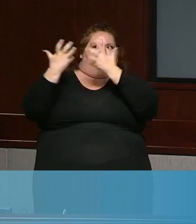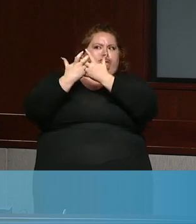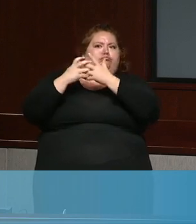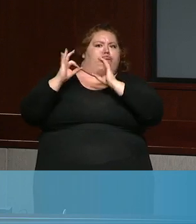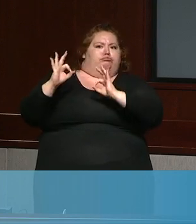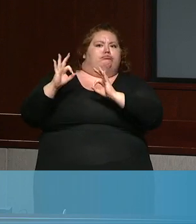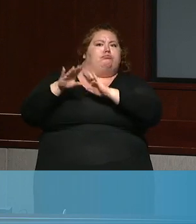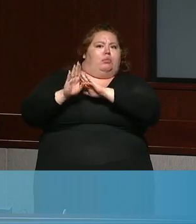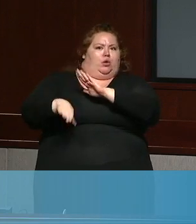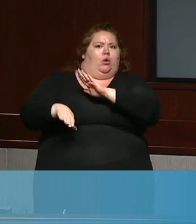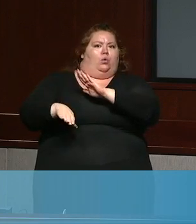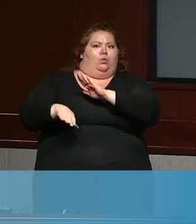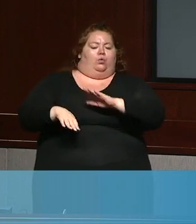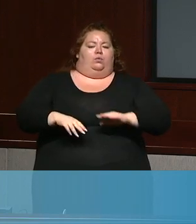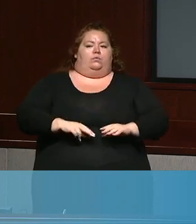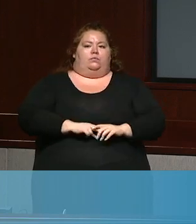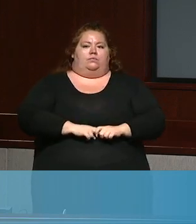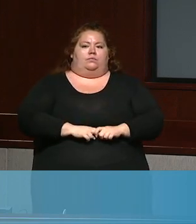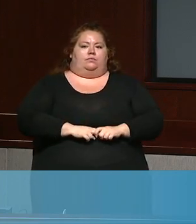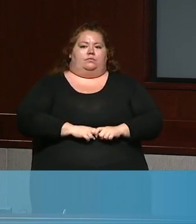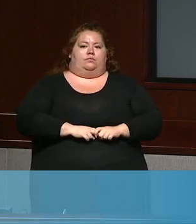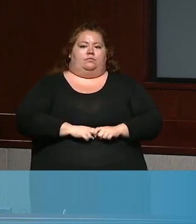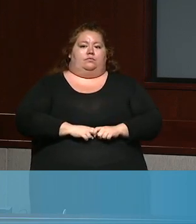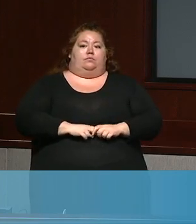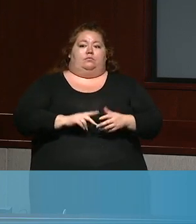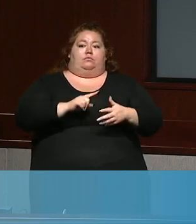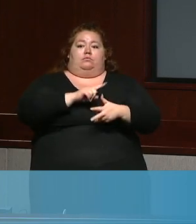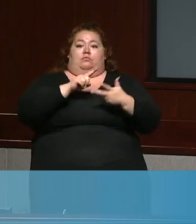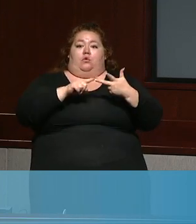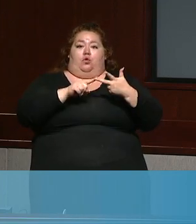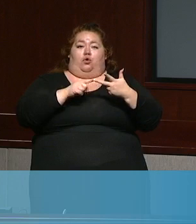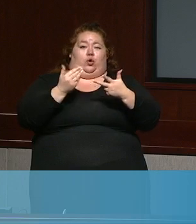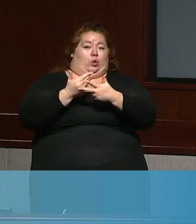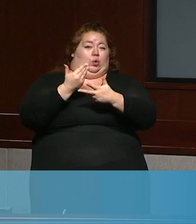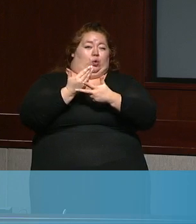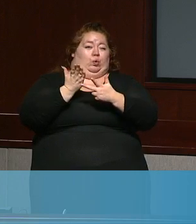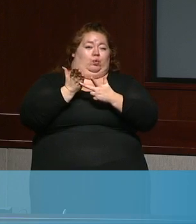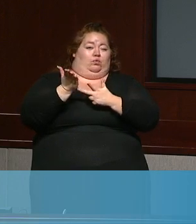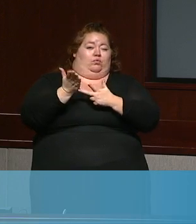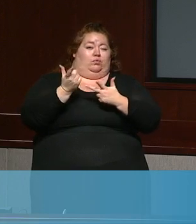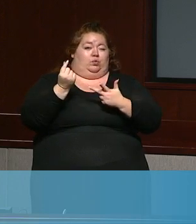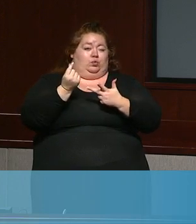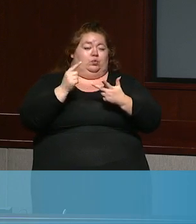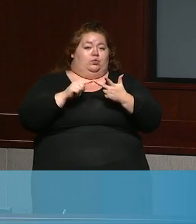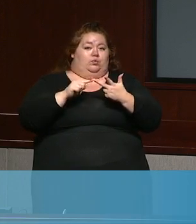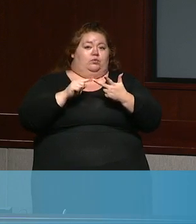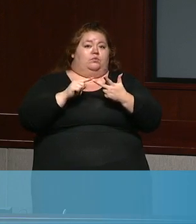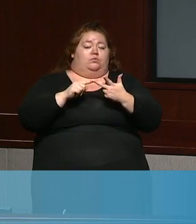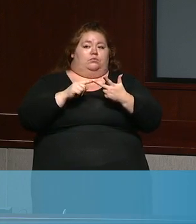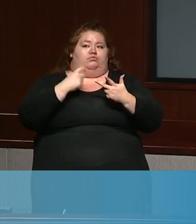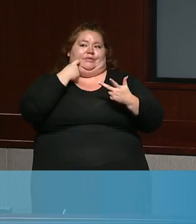Today, in this new criteria that was just announced by the administration quietly